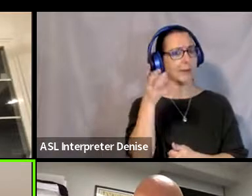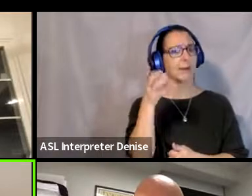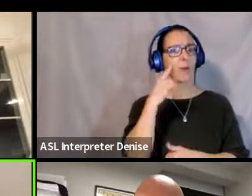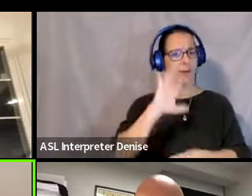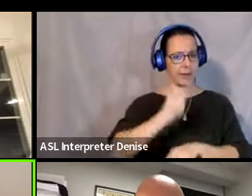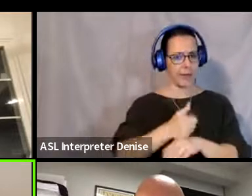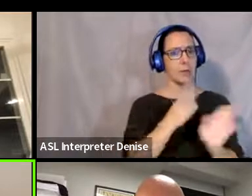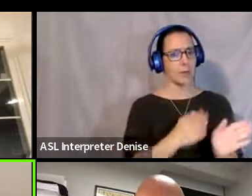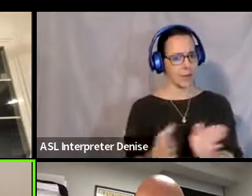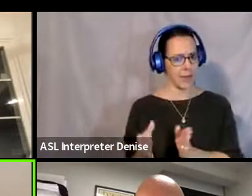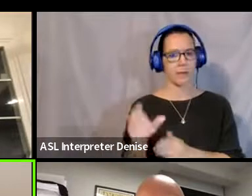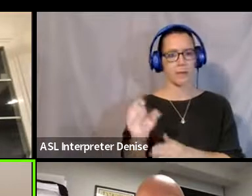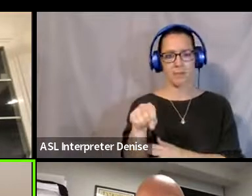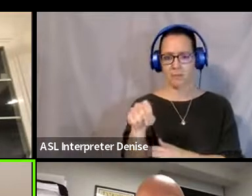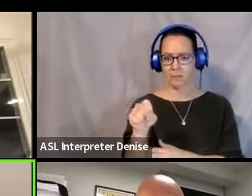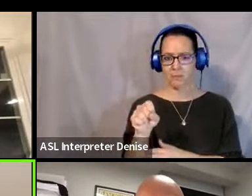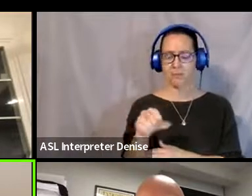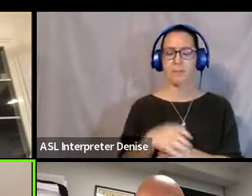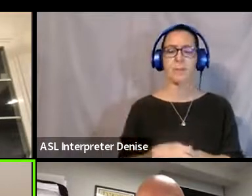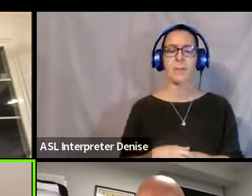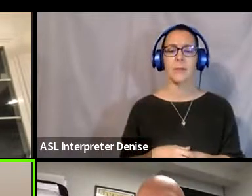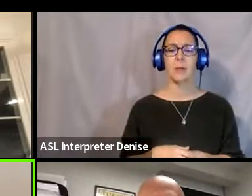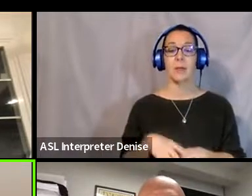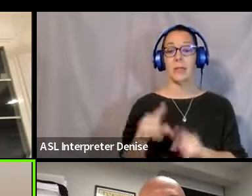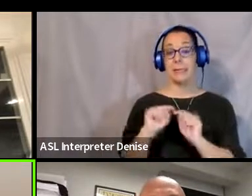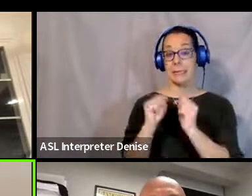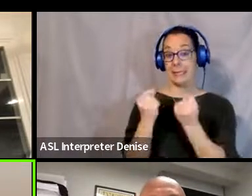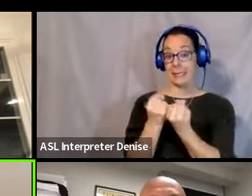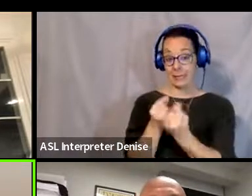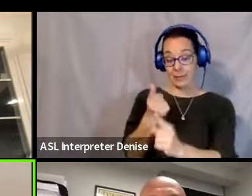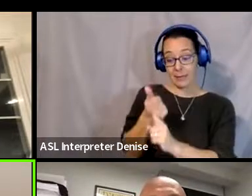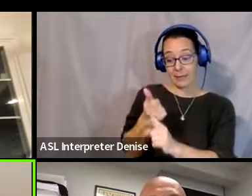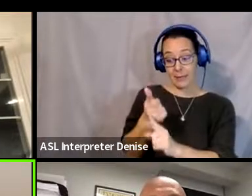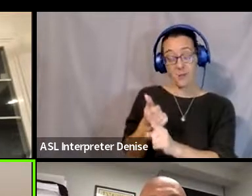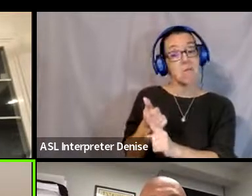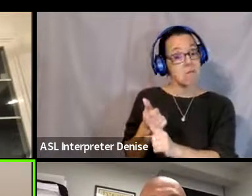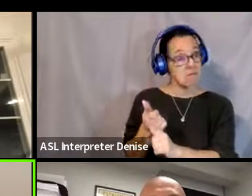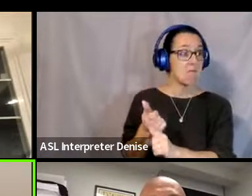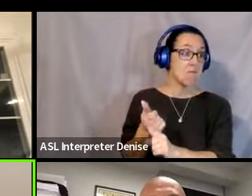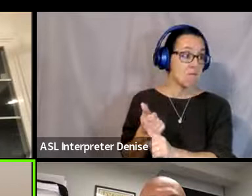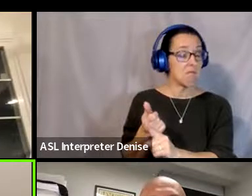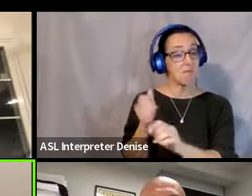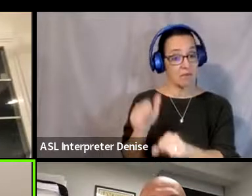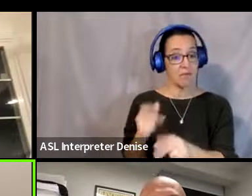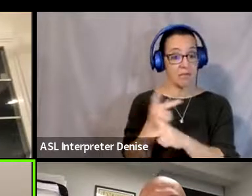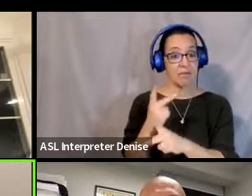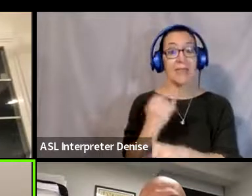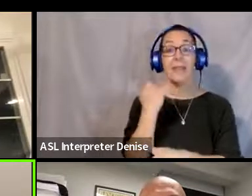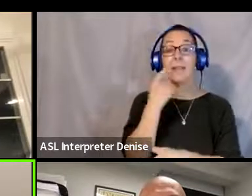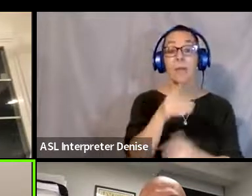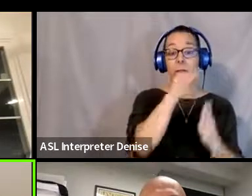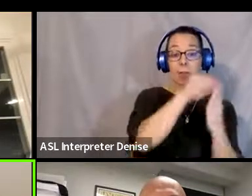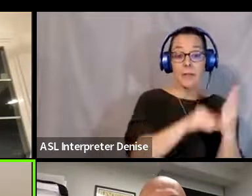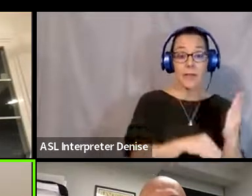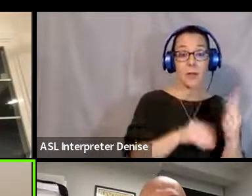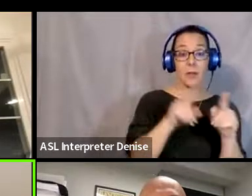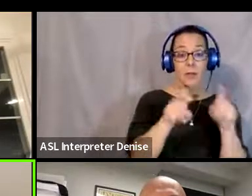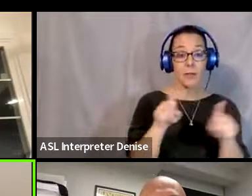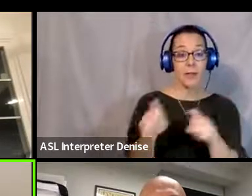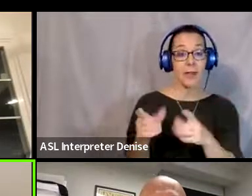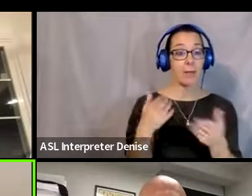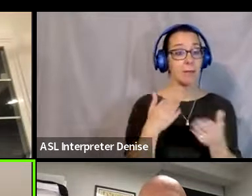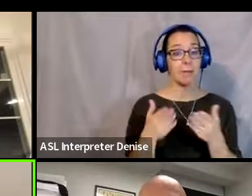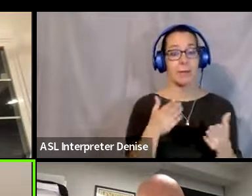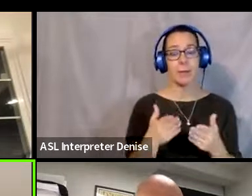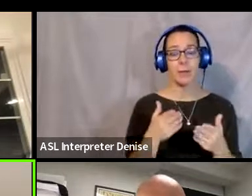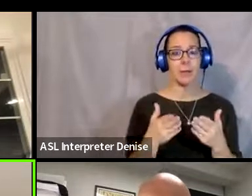So as for the team itself, that's something we can definitely look into. And if you've already filled out the survey, I don't know if you can fill out another one. Brad would know that